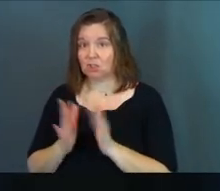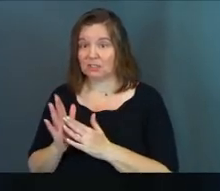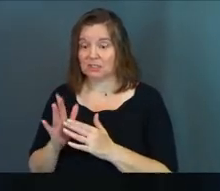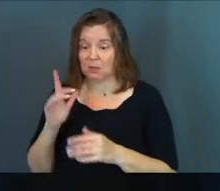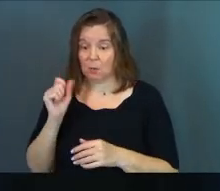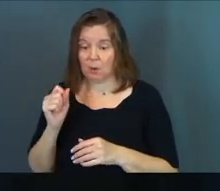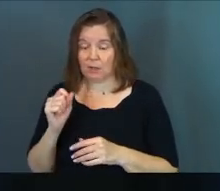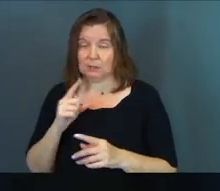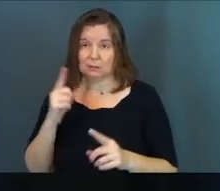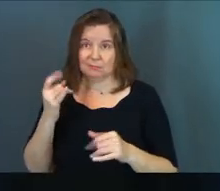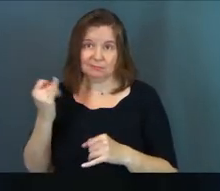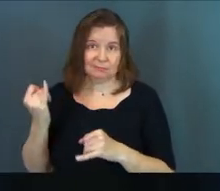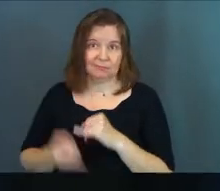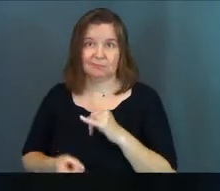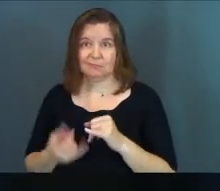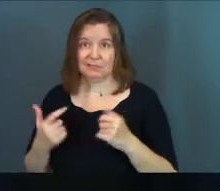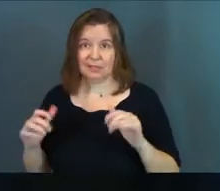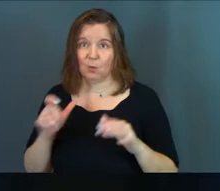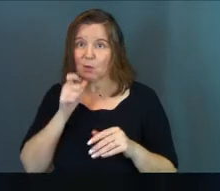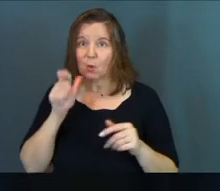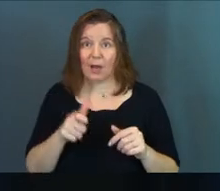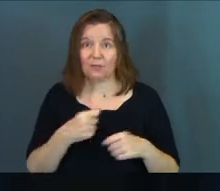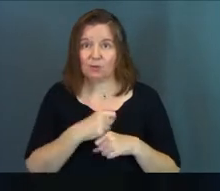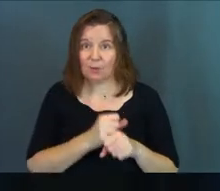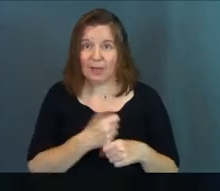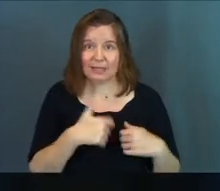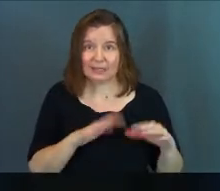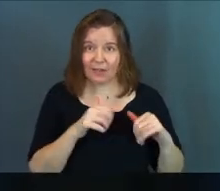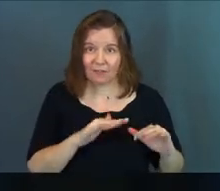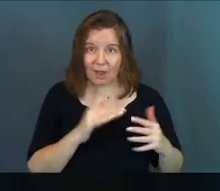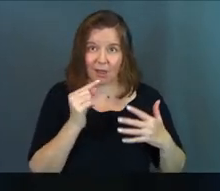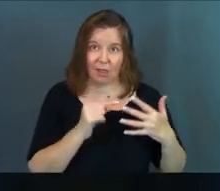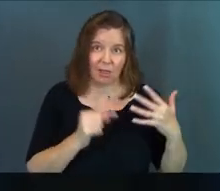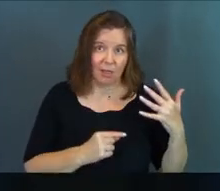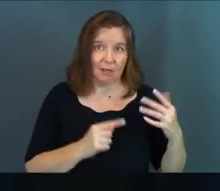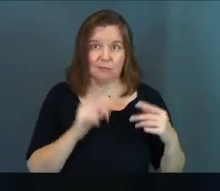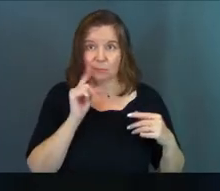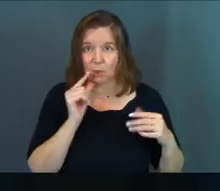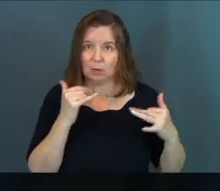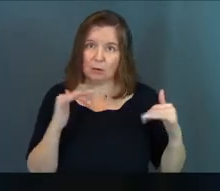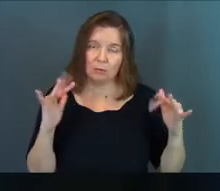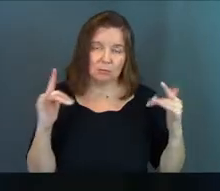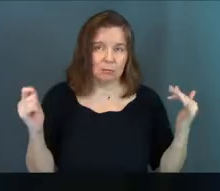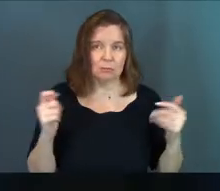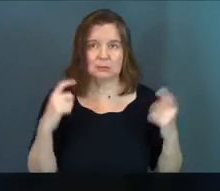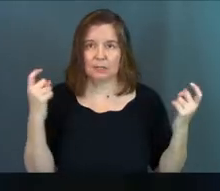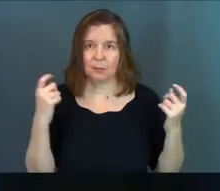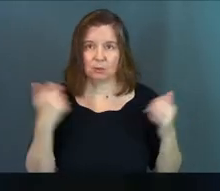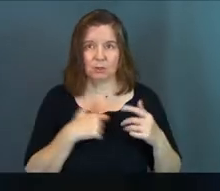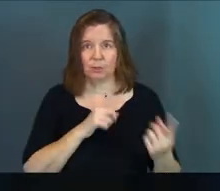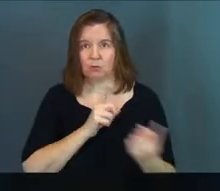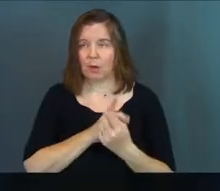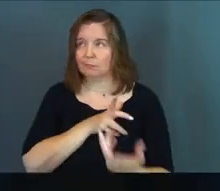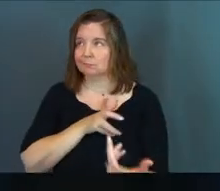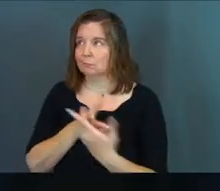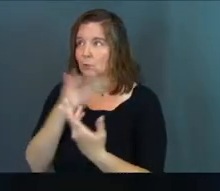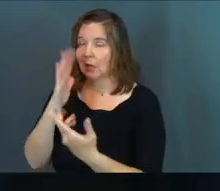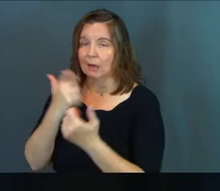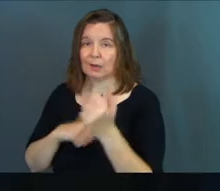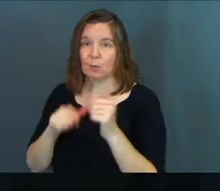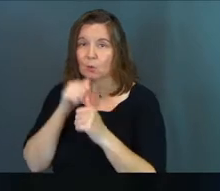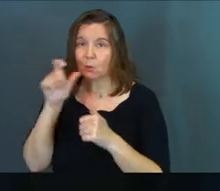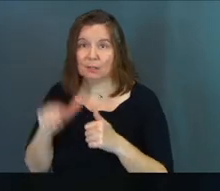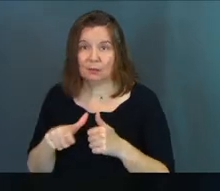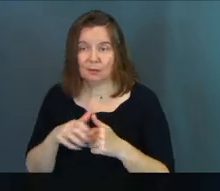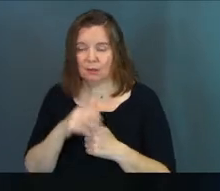Jesus was the ultimate sacrifice. We no longer have to make sacrifices or perform ceremonies or anything like that to be in right standing with the Father, because